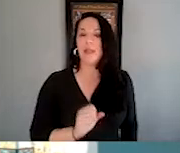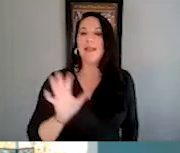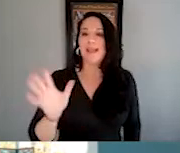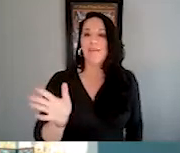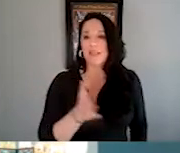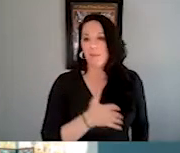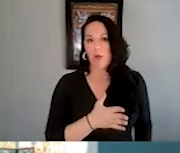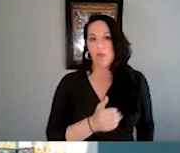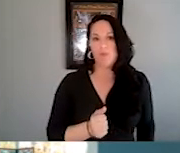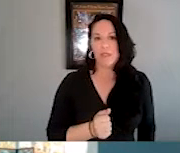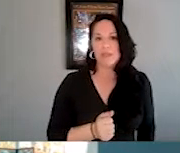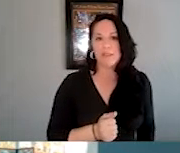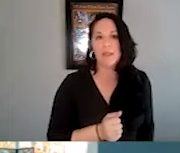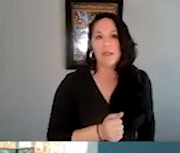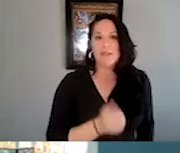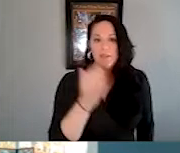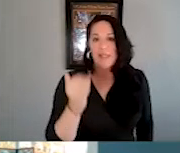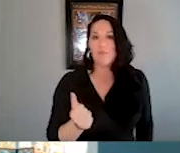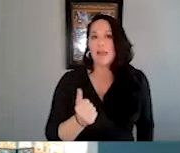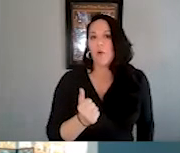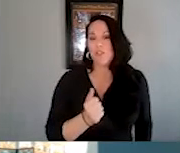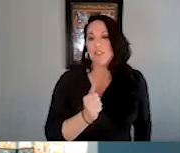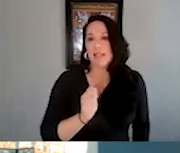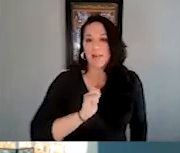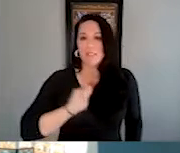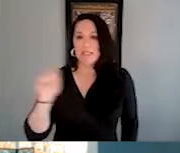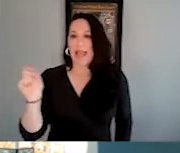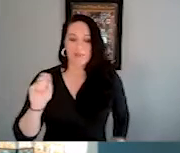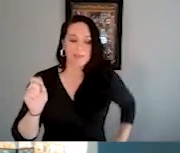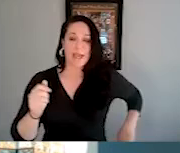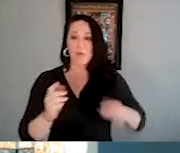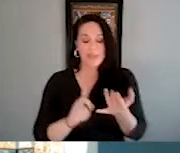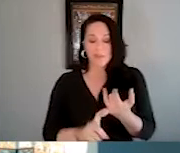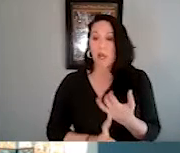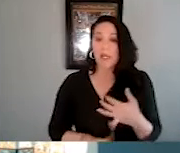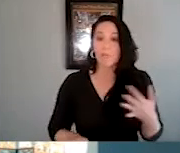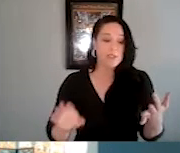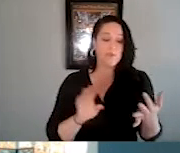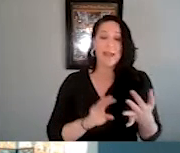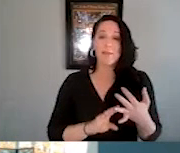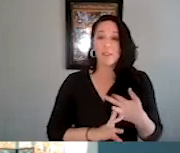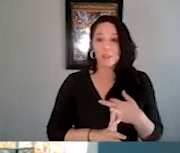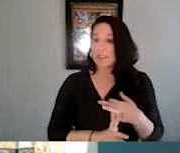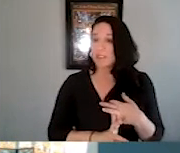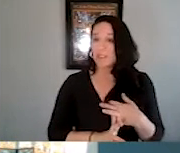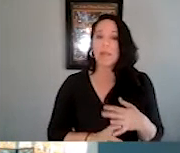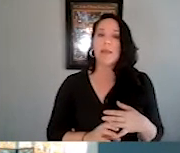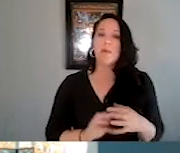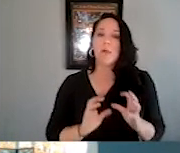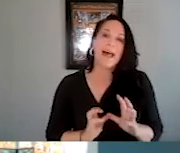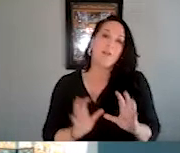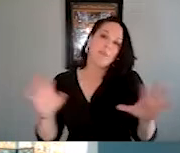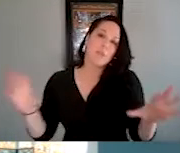the doctor? And having them help you do this. Develop that coalition sign-up sheet and have them, provide them with talking points, provide them with the sheets to